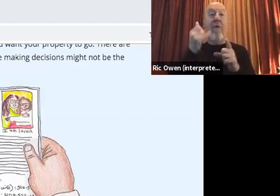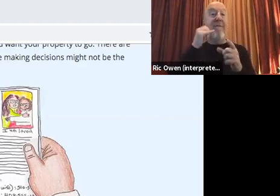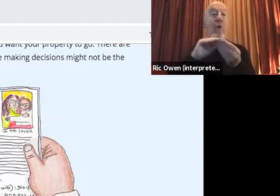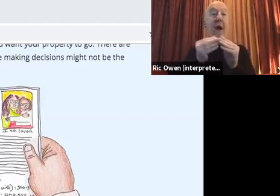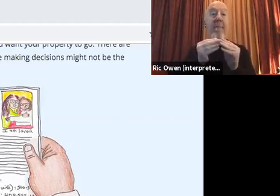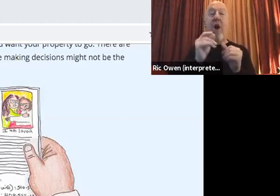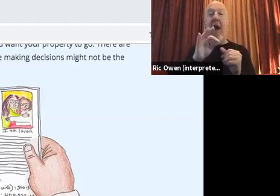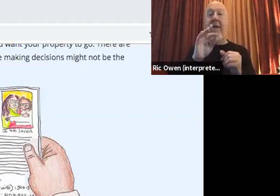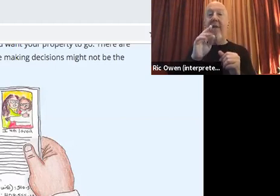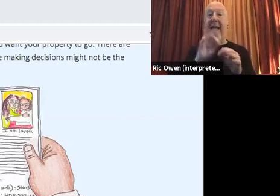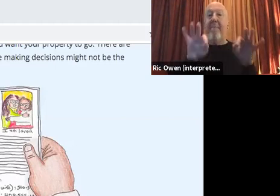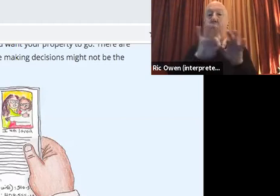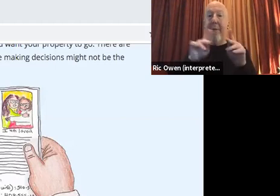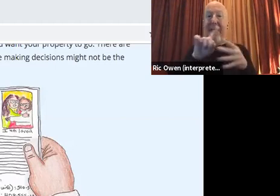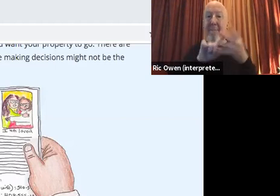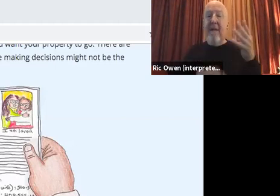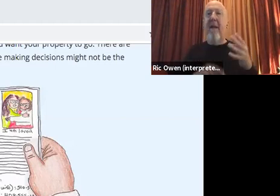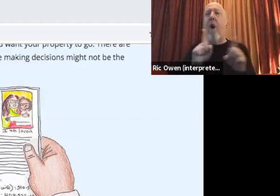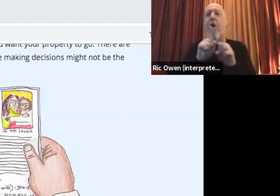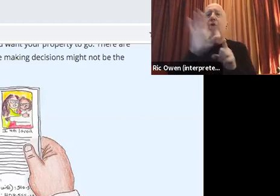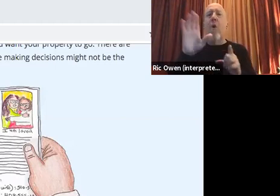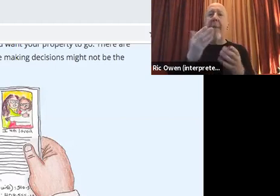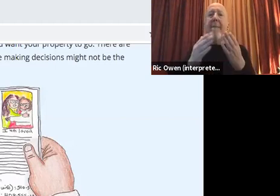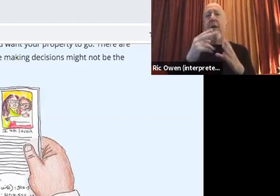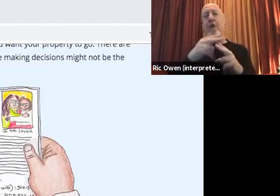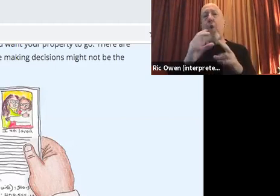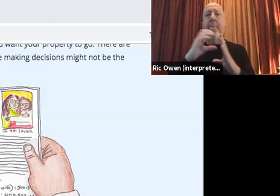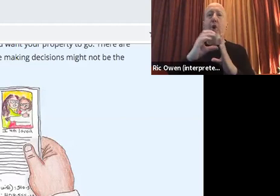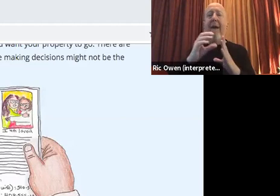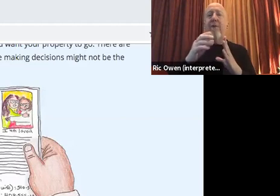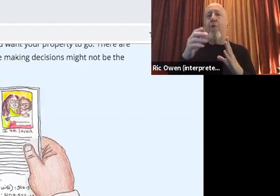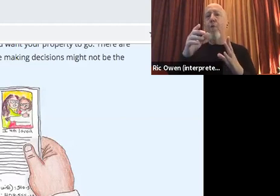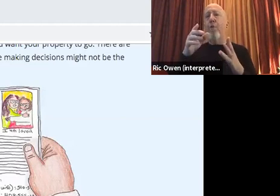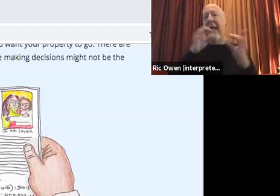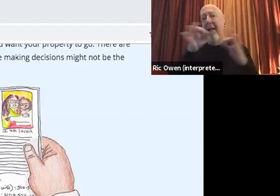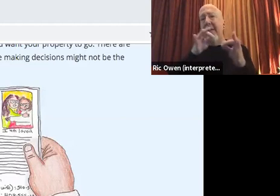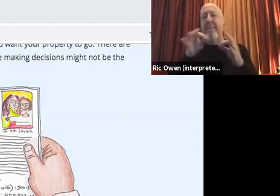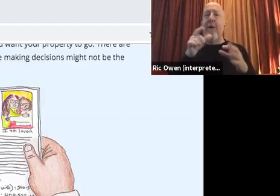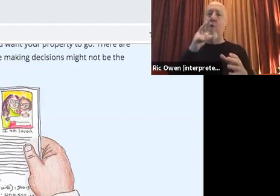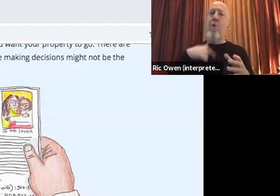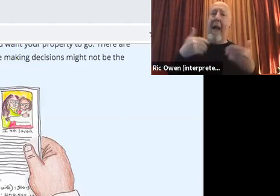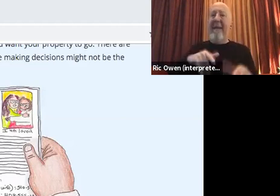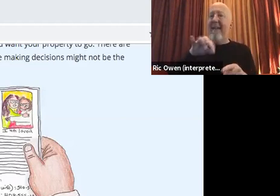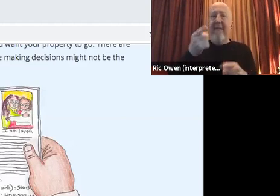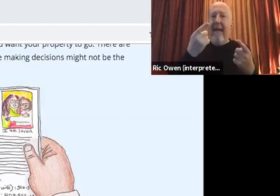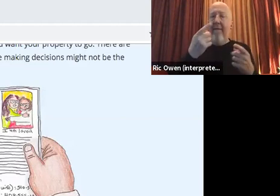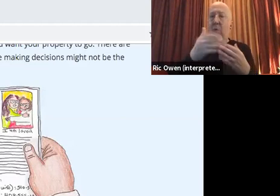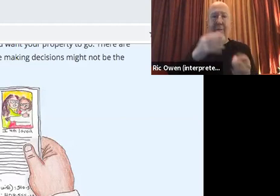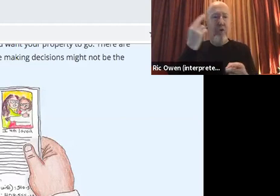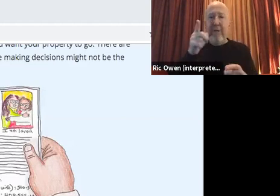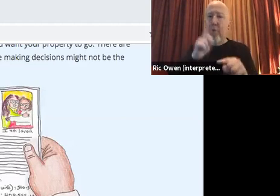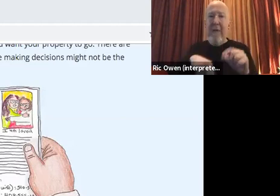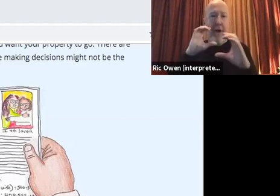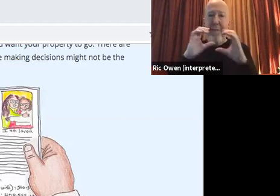mini introduction to who you are as a person if you're not in a place where you're able to communicate that. We've also